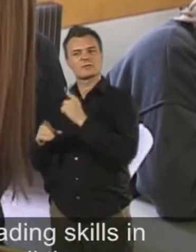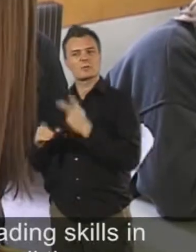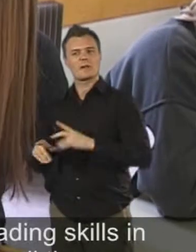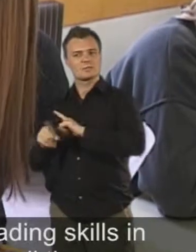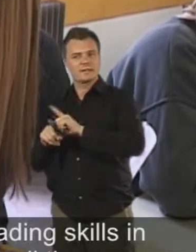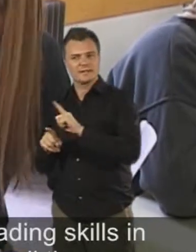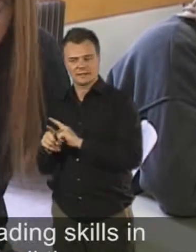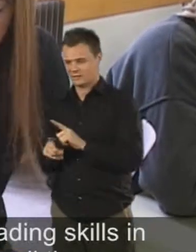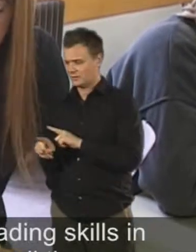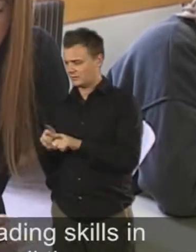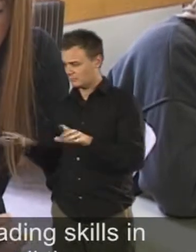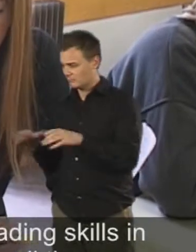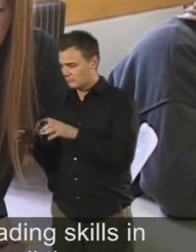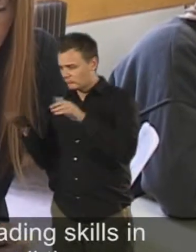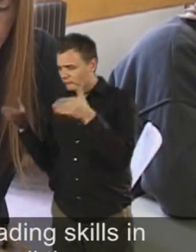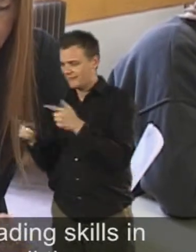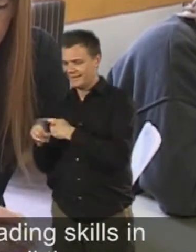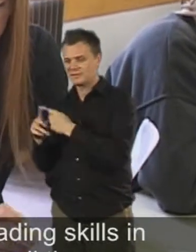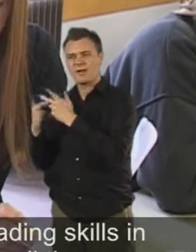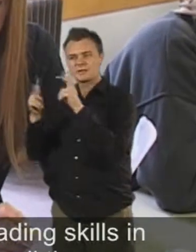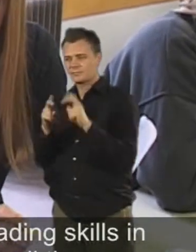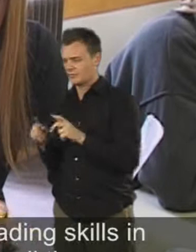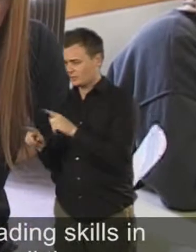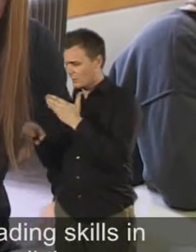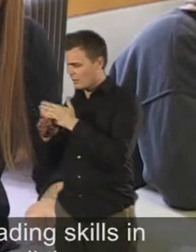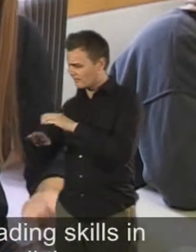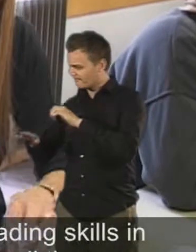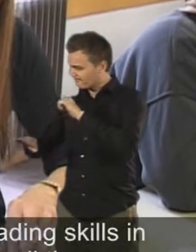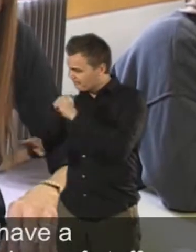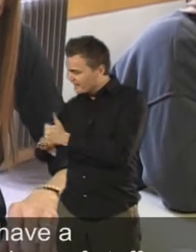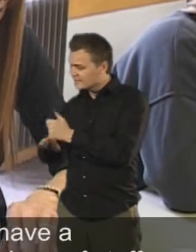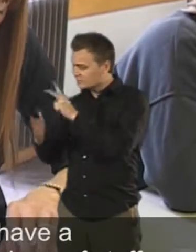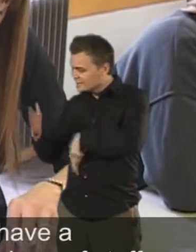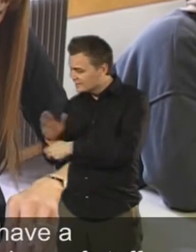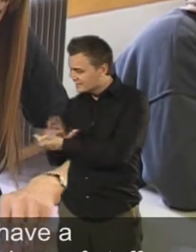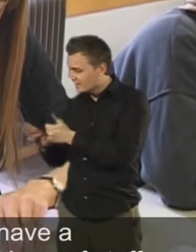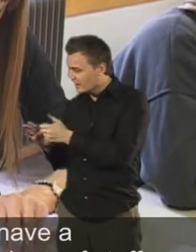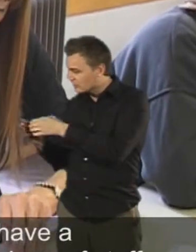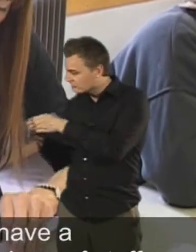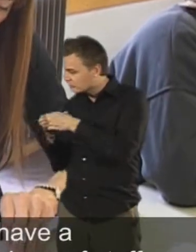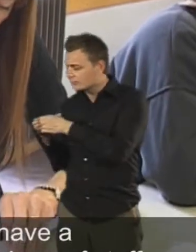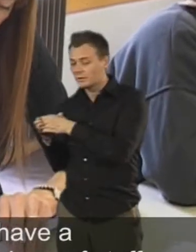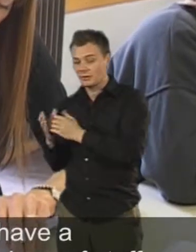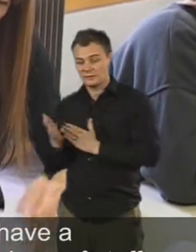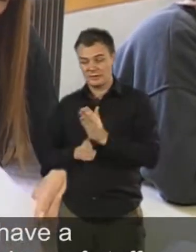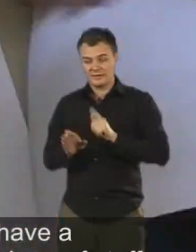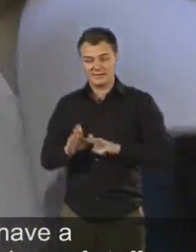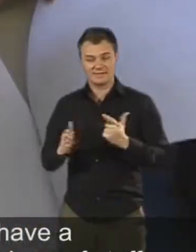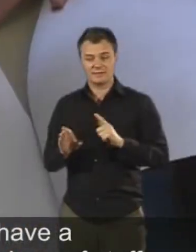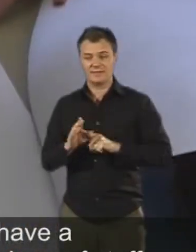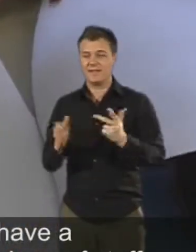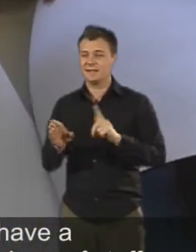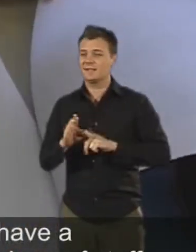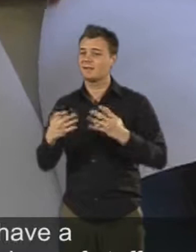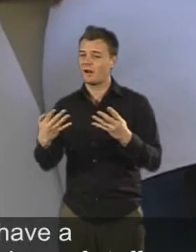other subjects to work on basic reading skills in a small group environment. It goes all the way through Year 7, Year 8 and Year 9. They also have